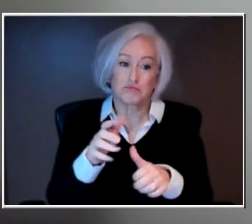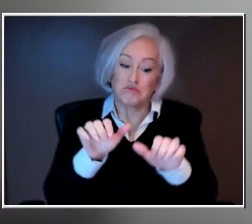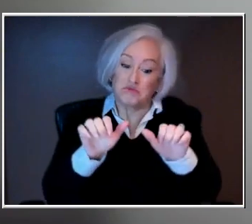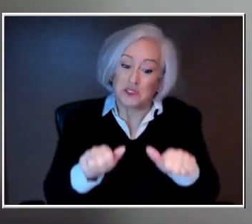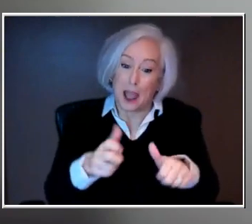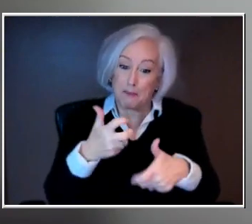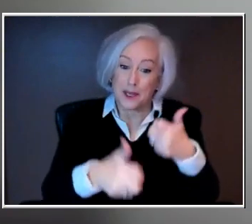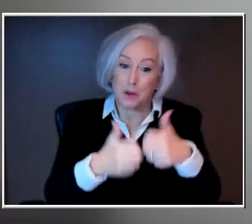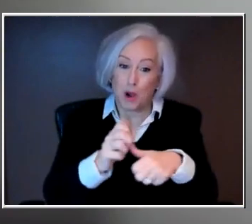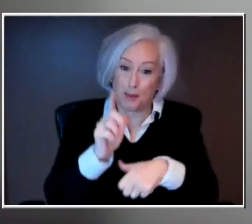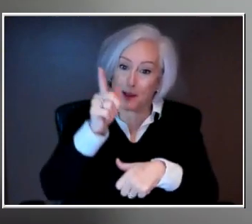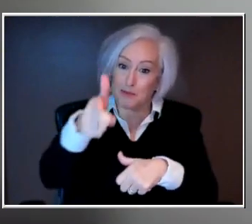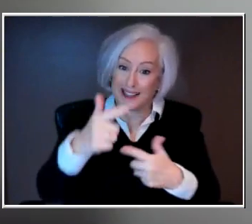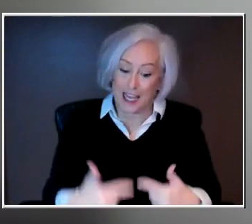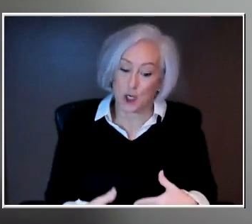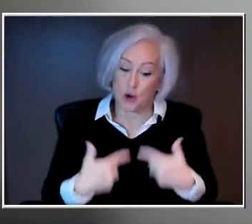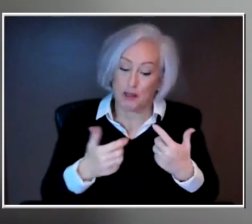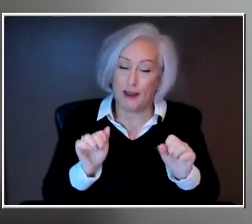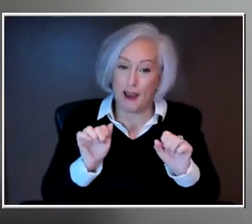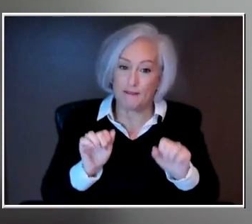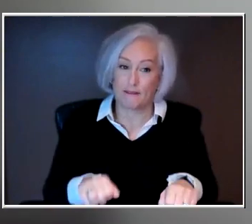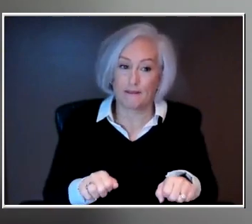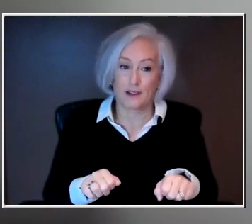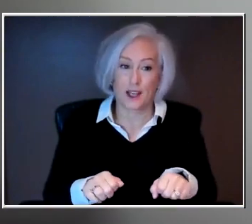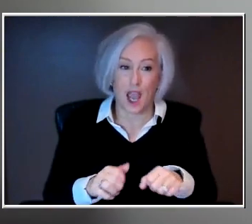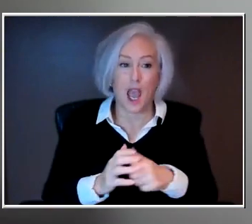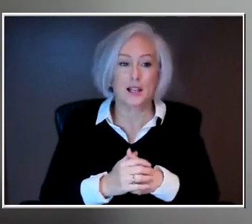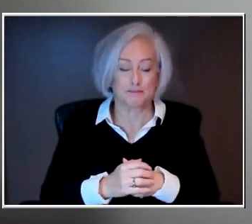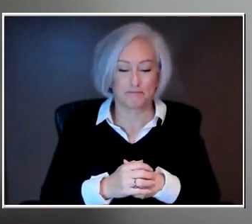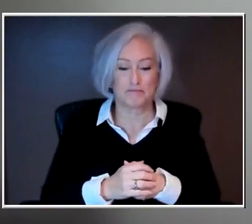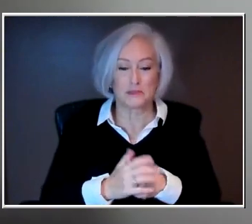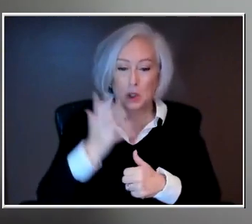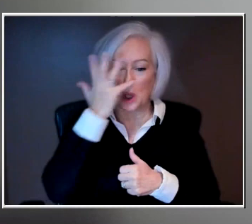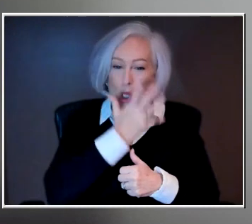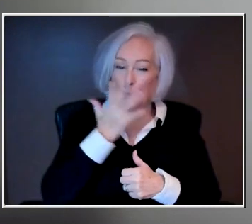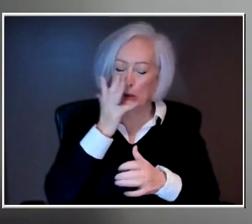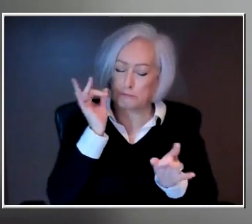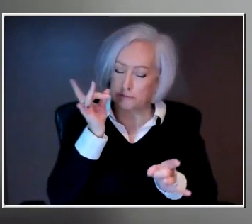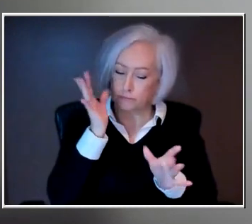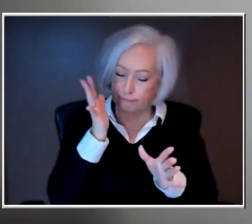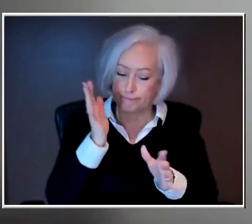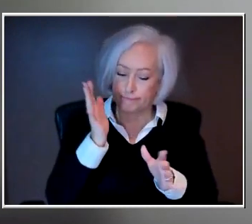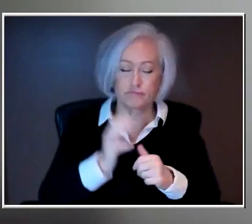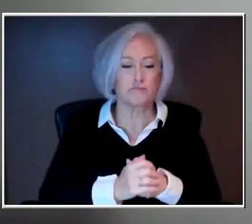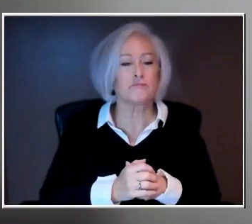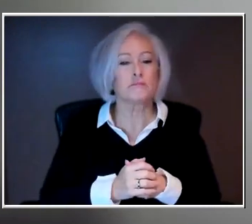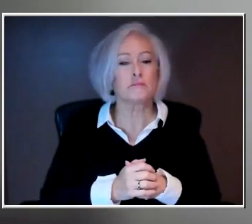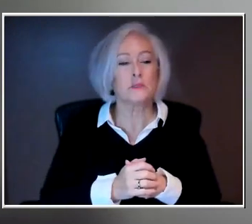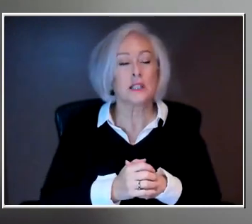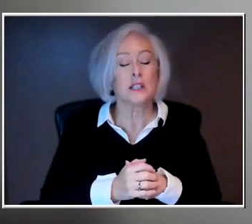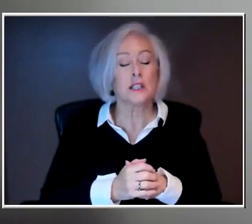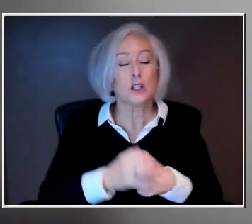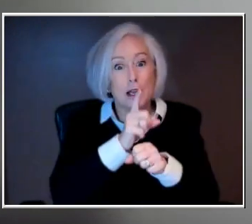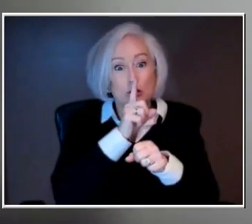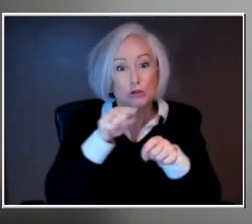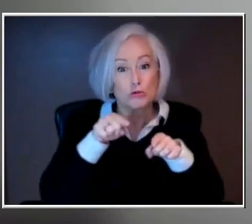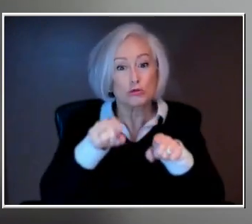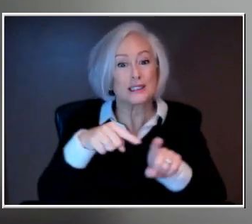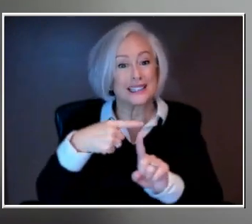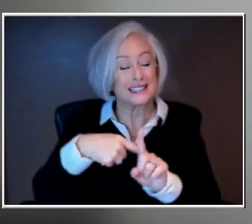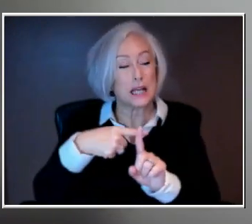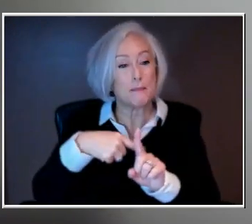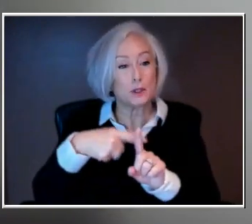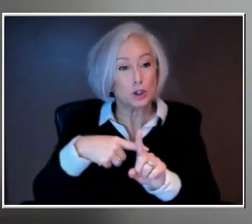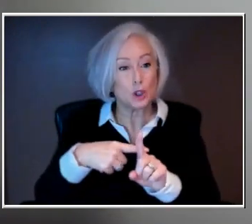road. So you have to be sure in this kind of temperature that something